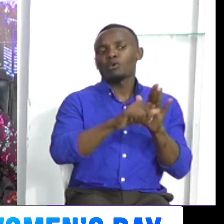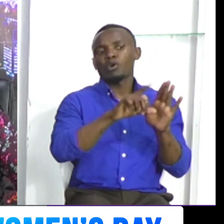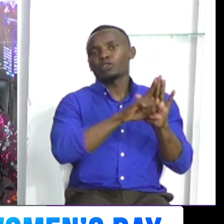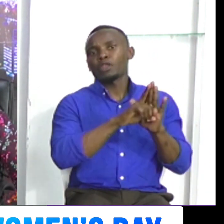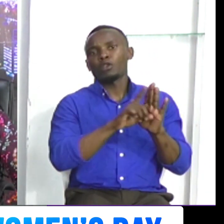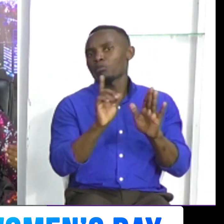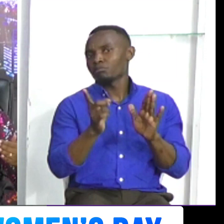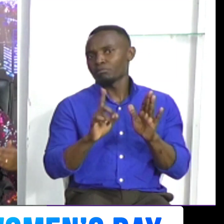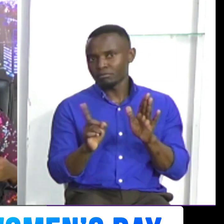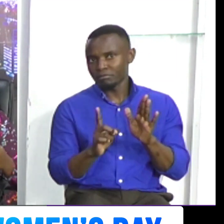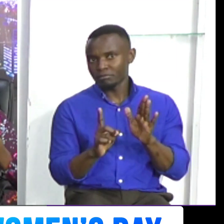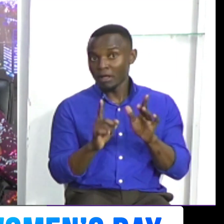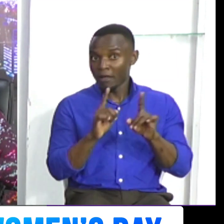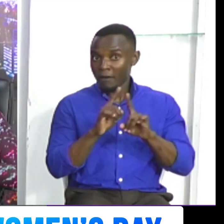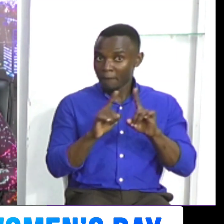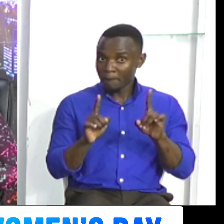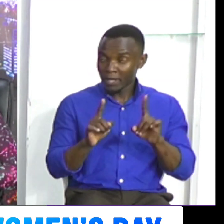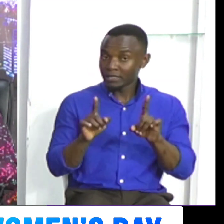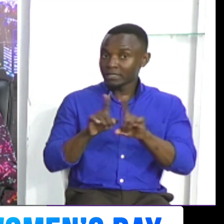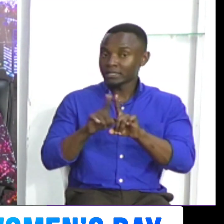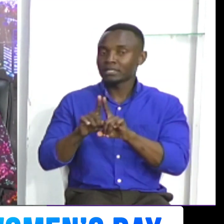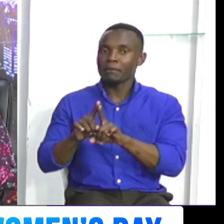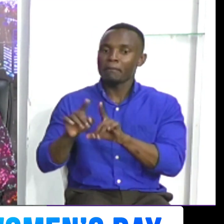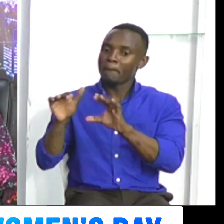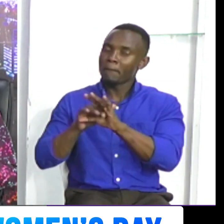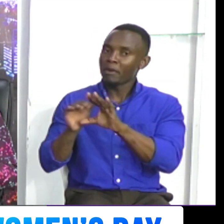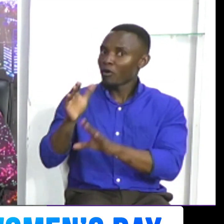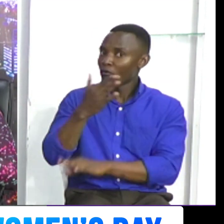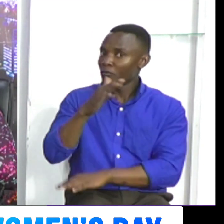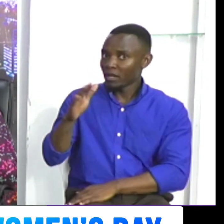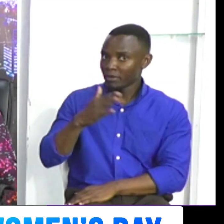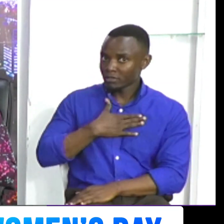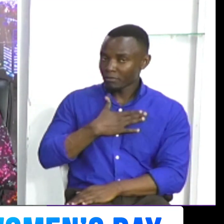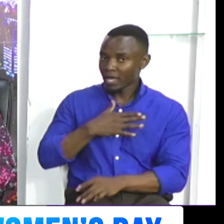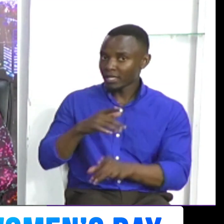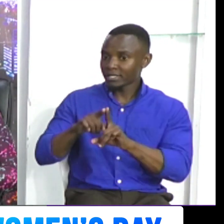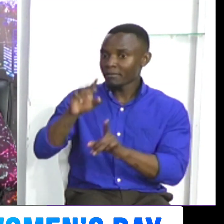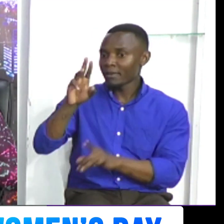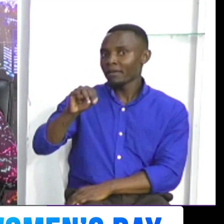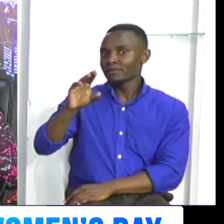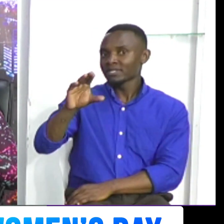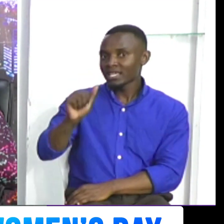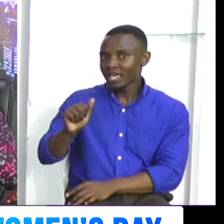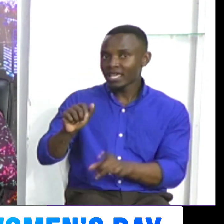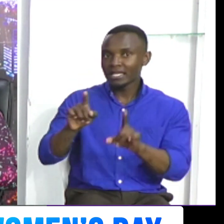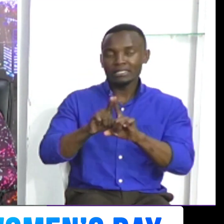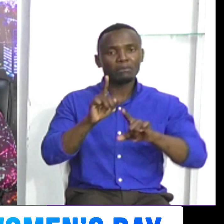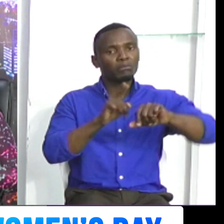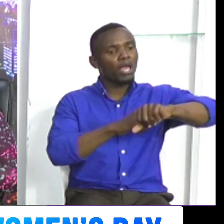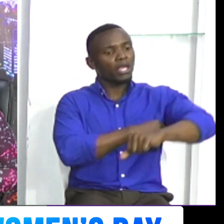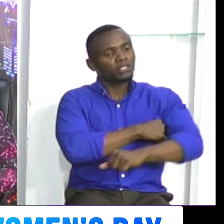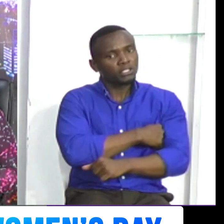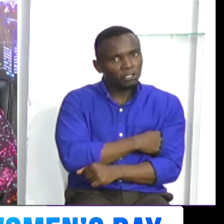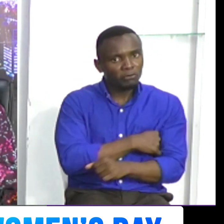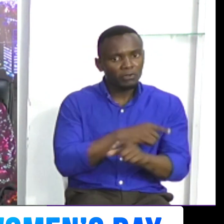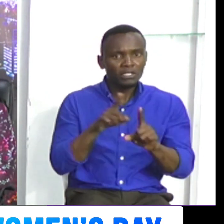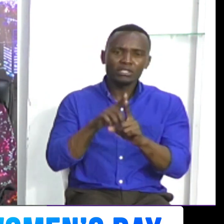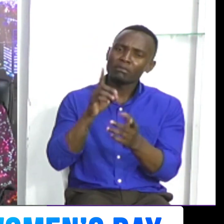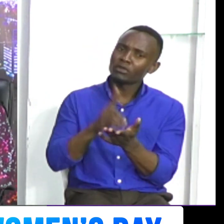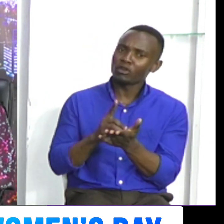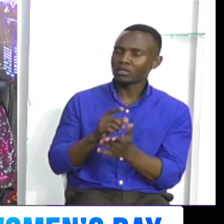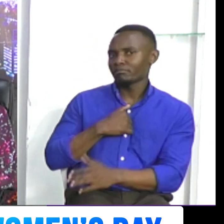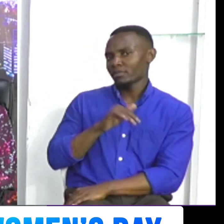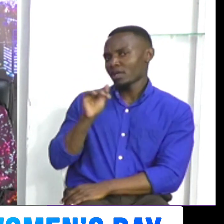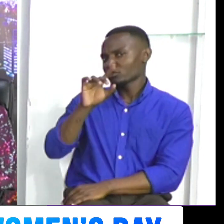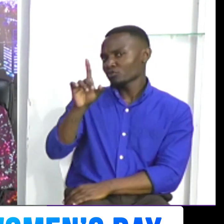for persons with disability. No, my MP, my MCA, my chief, my doctor. Let me ask you